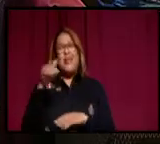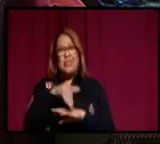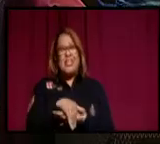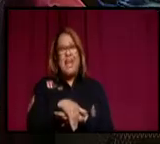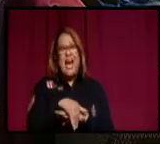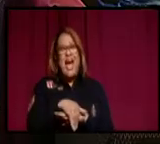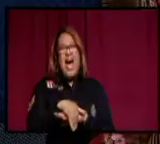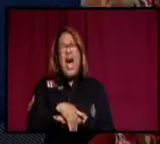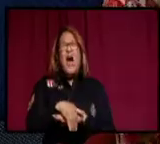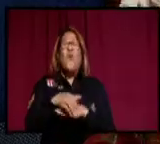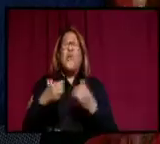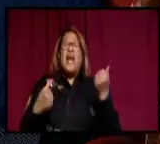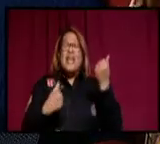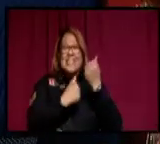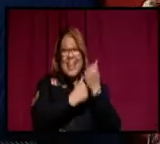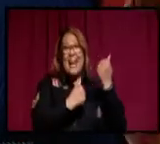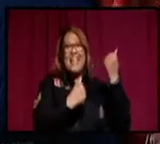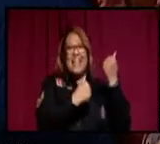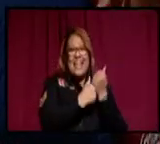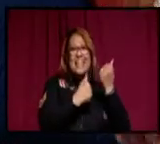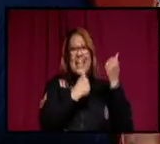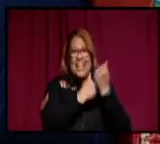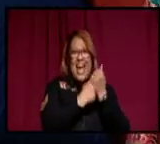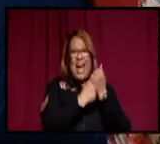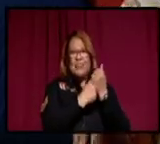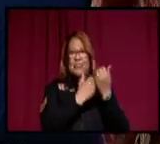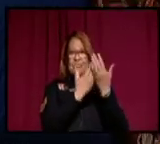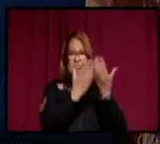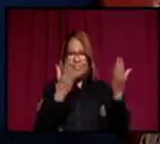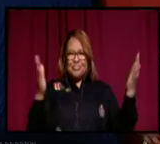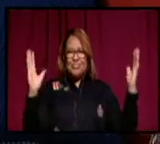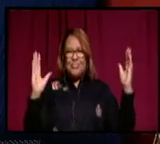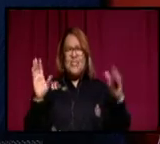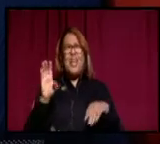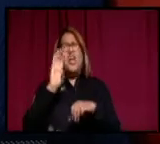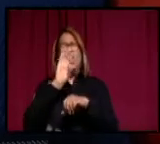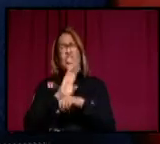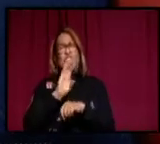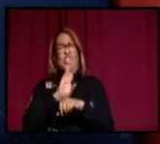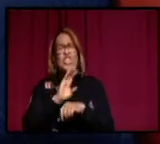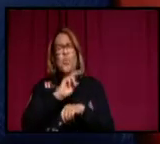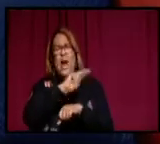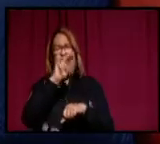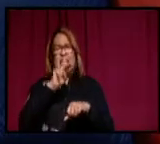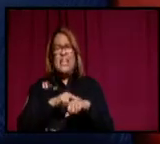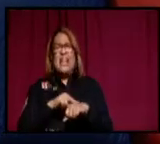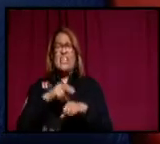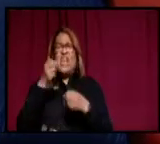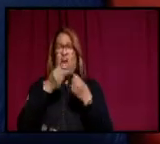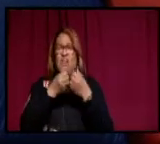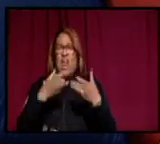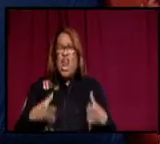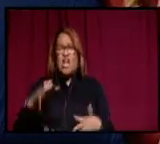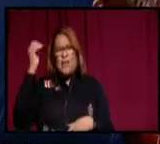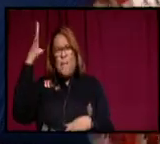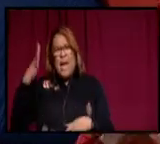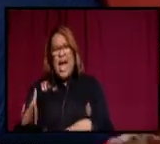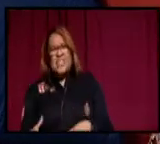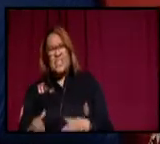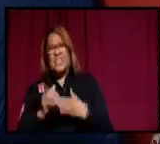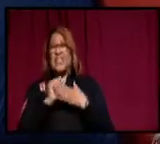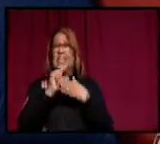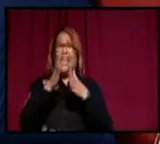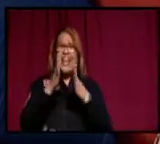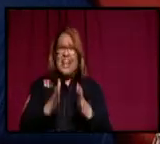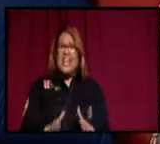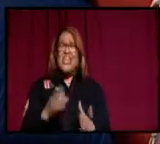are standing in the gap, making up the hedge for the church and for churches around the nation that have lost pastors, that have lost their